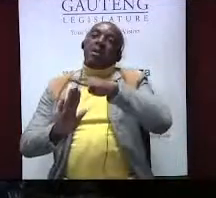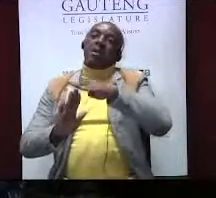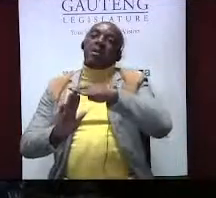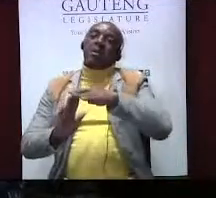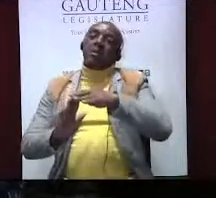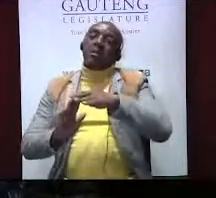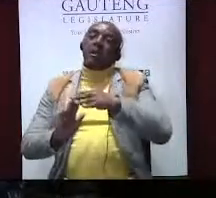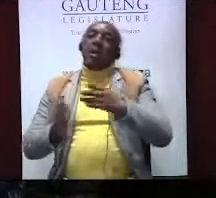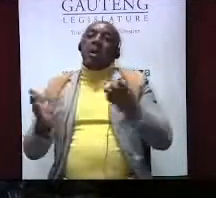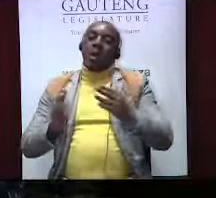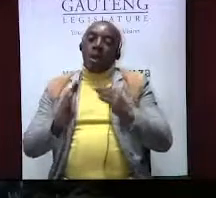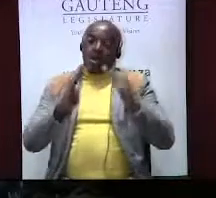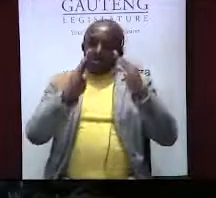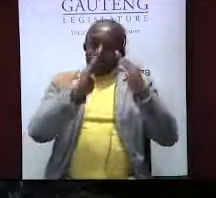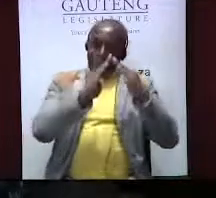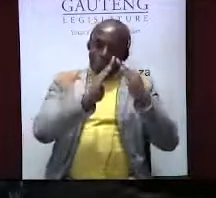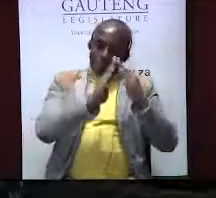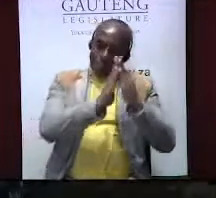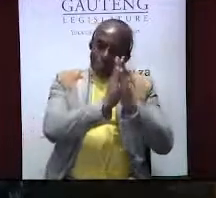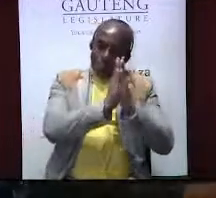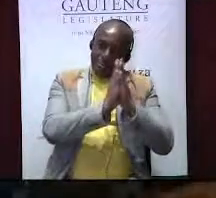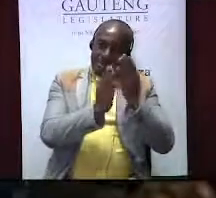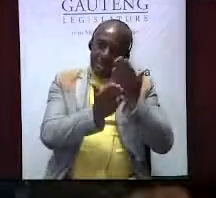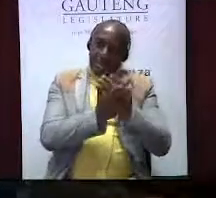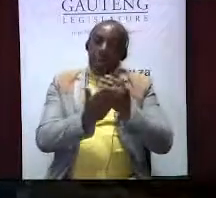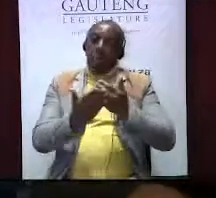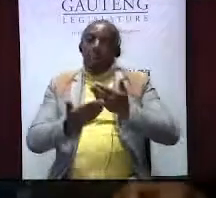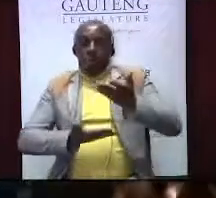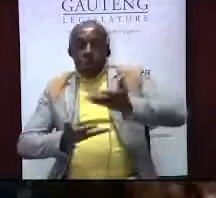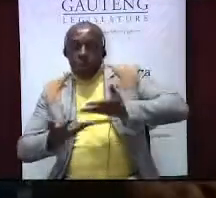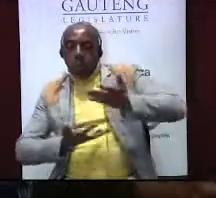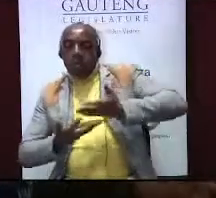church can speak to the government.